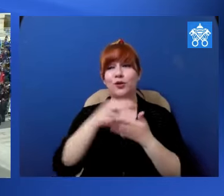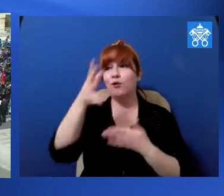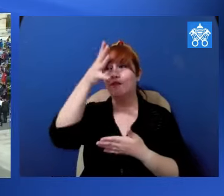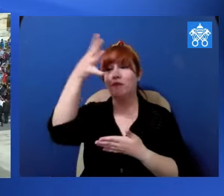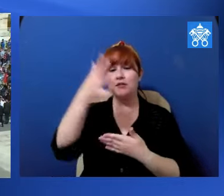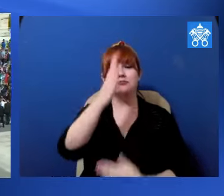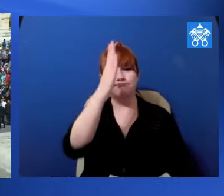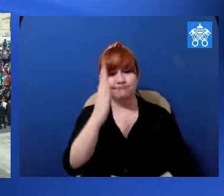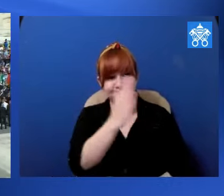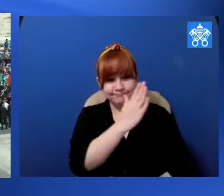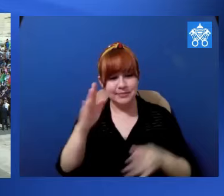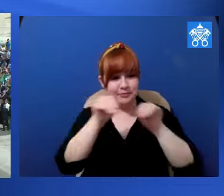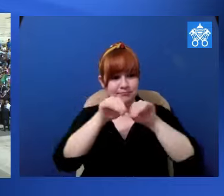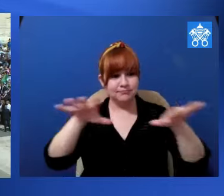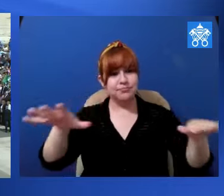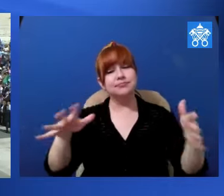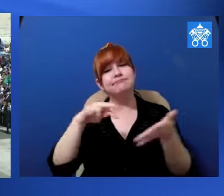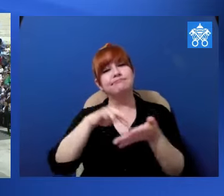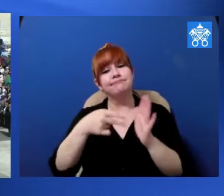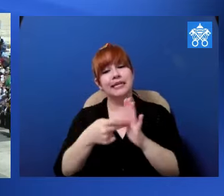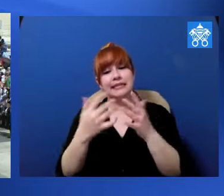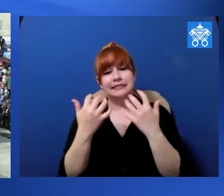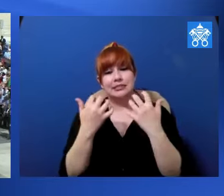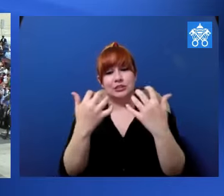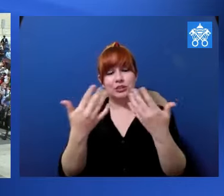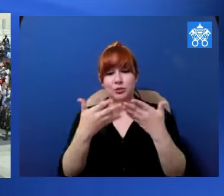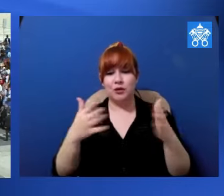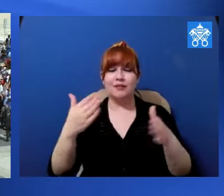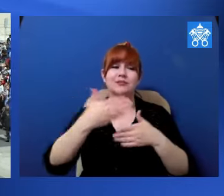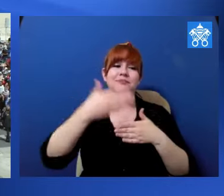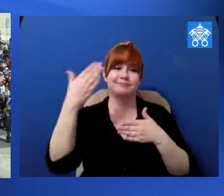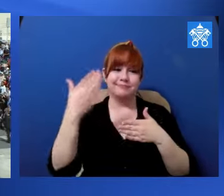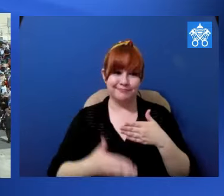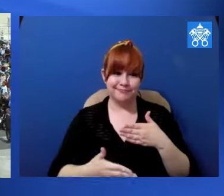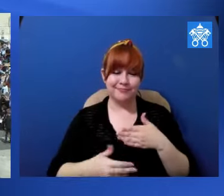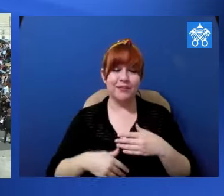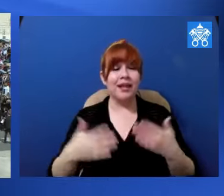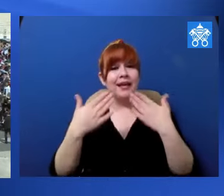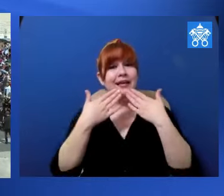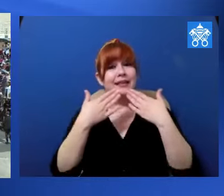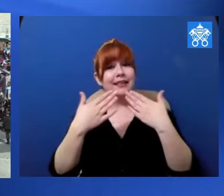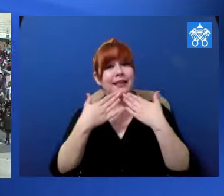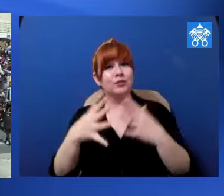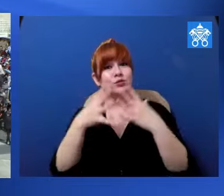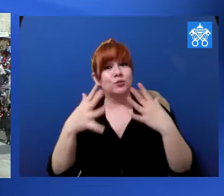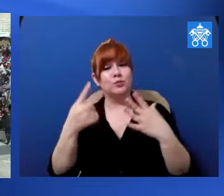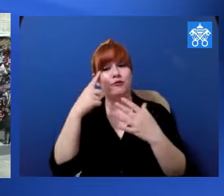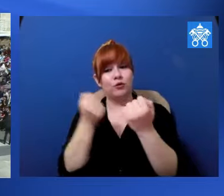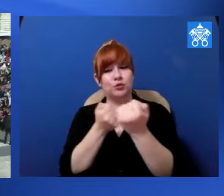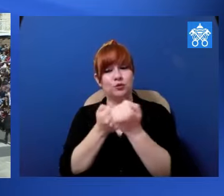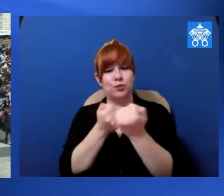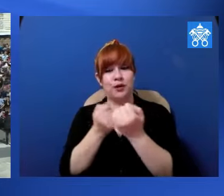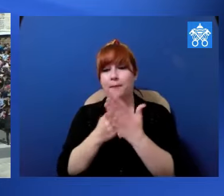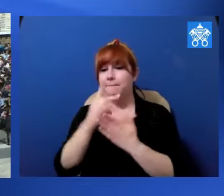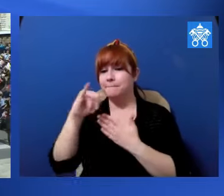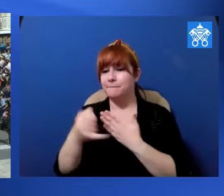And with the Holy Father's apostolic blessing, this morning's general audience draws to a close. On behalf of Vatican Radio, I would like to